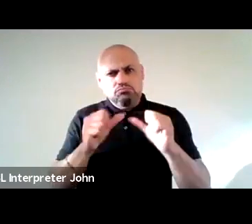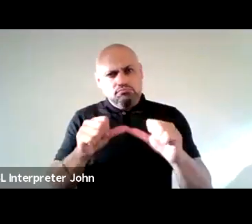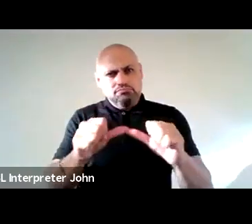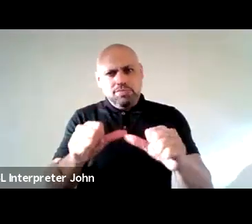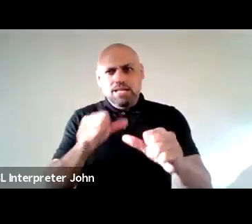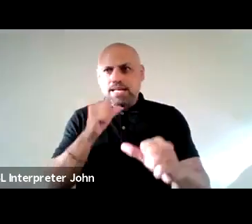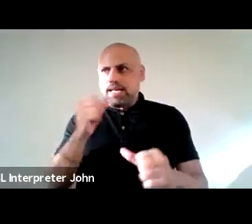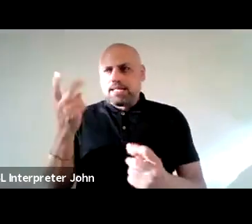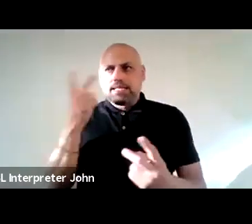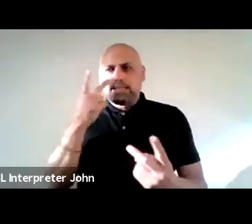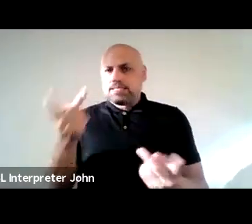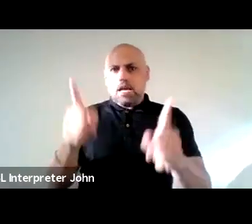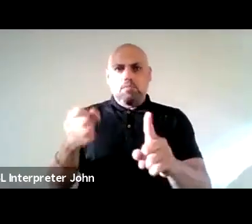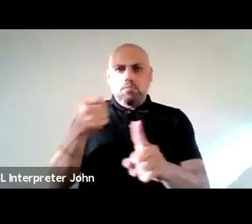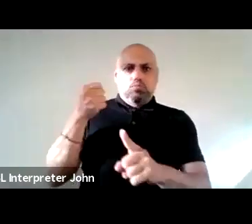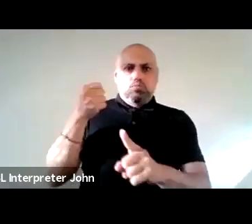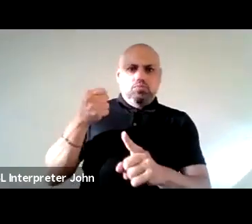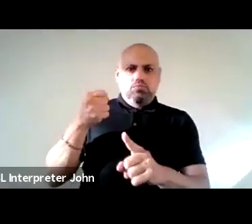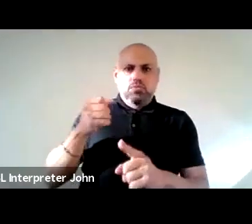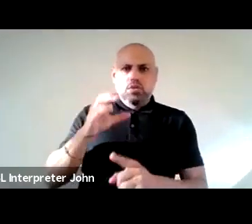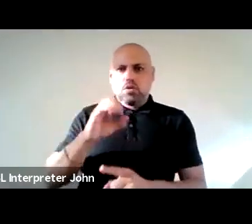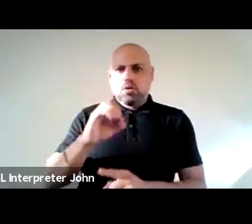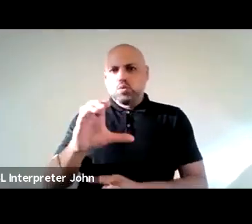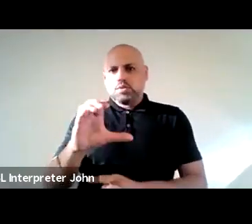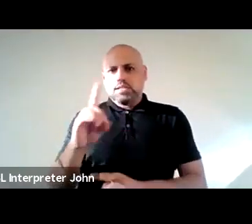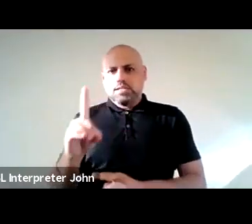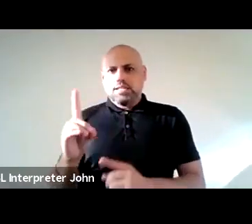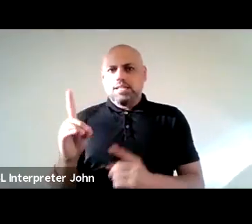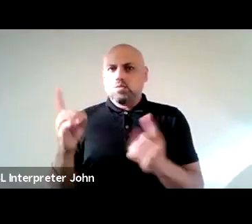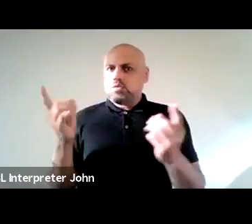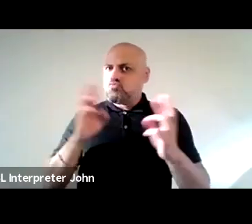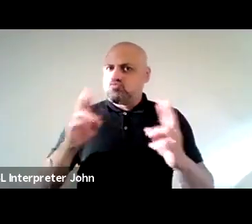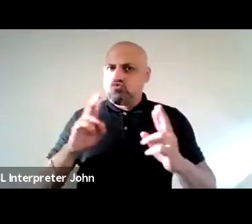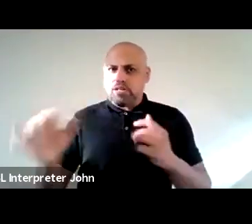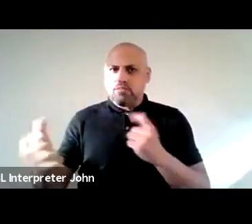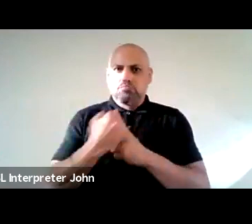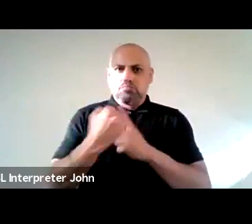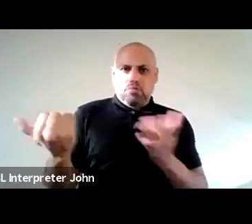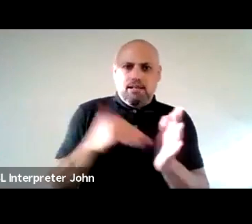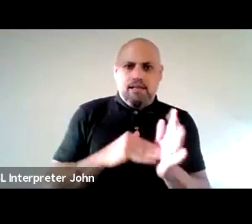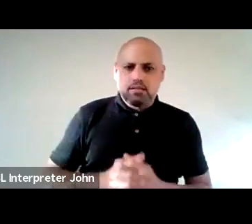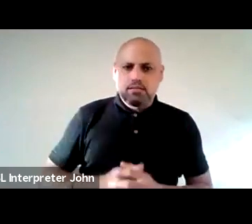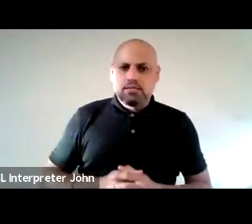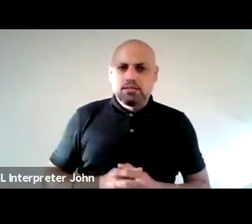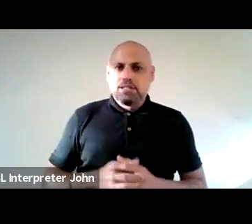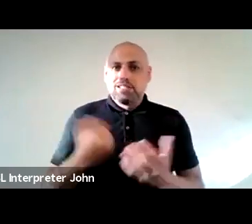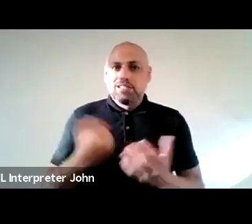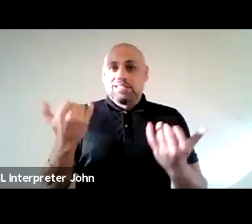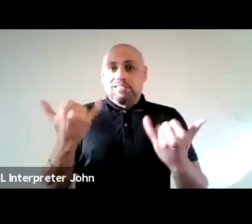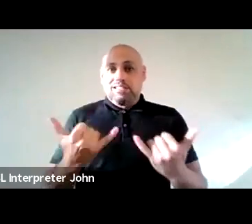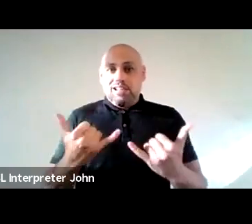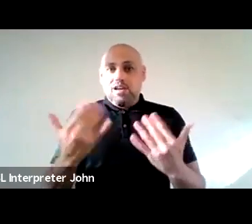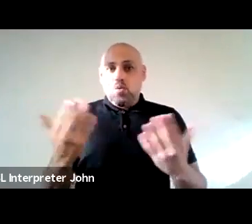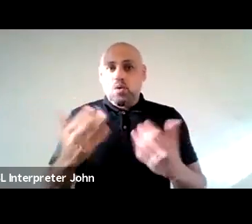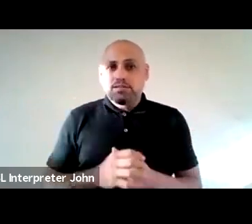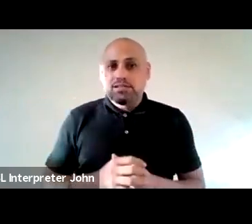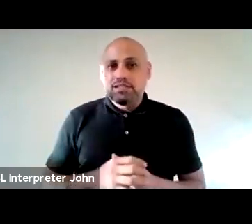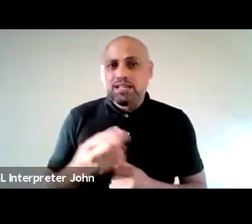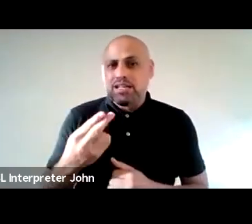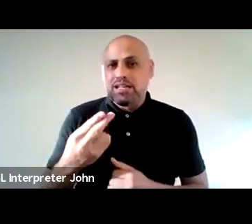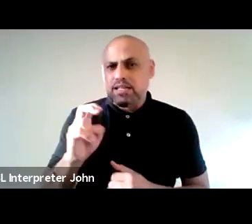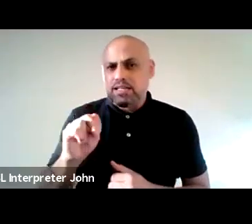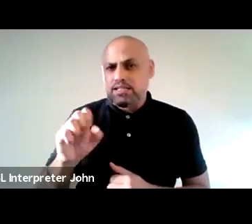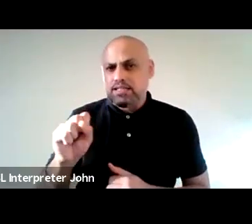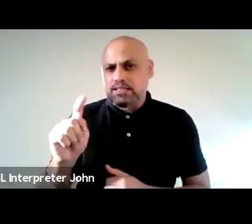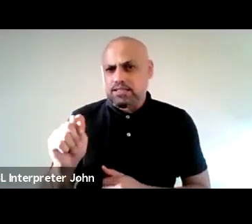it coming, but OCD was ready for another battle. And this time its weaponry was ants. I